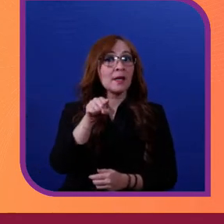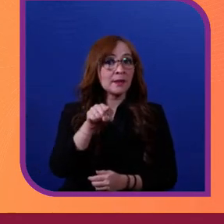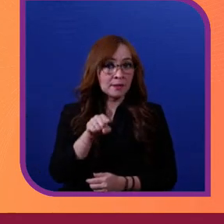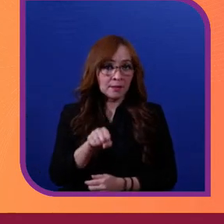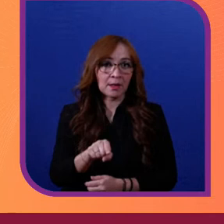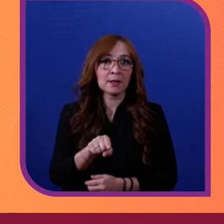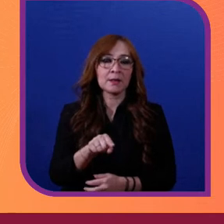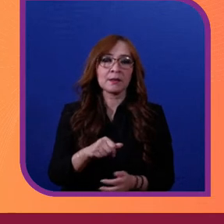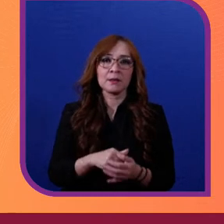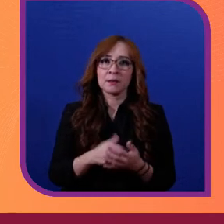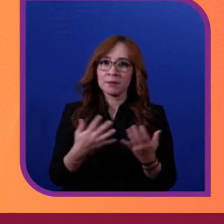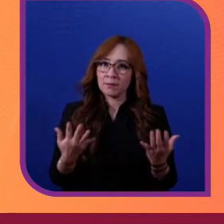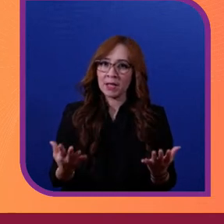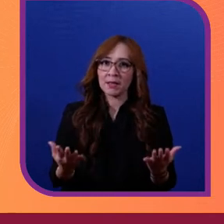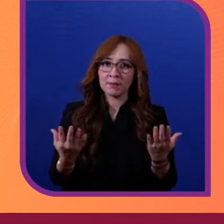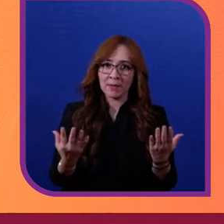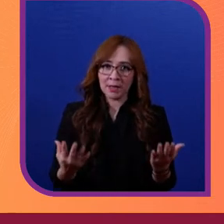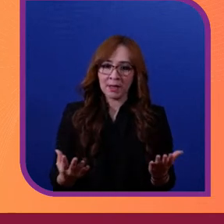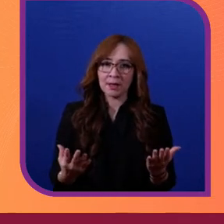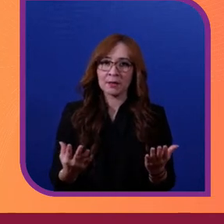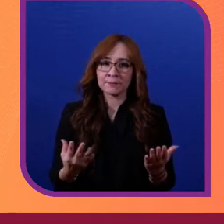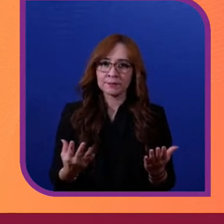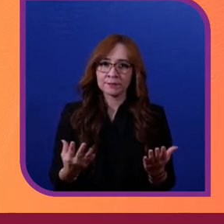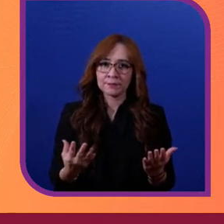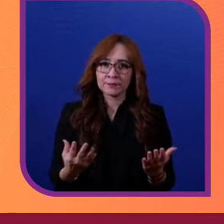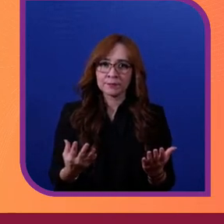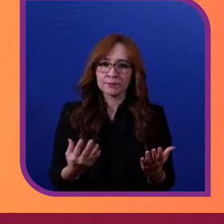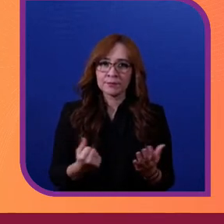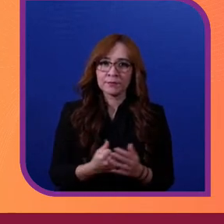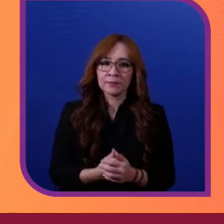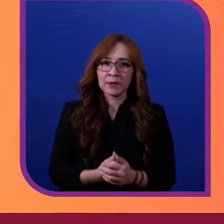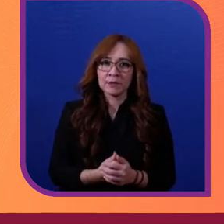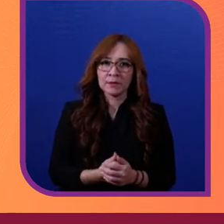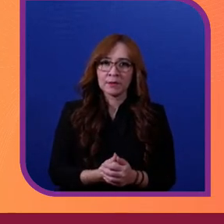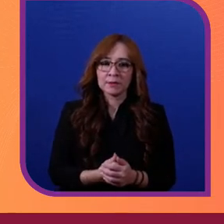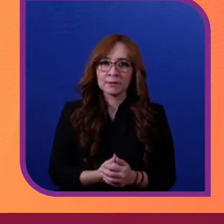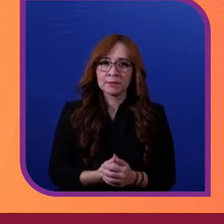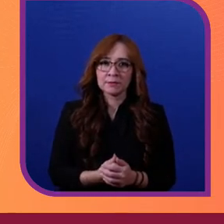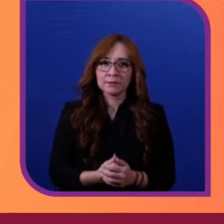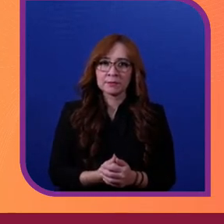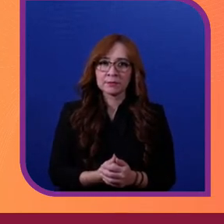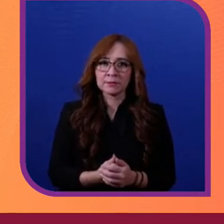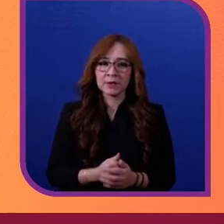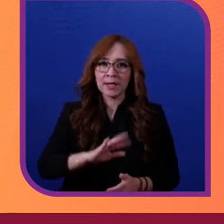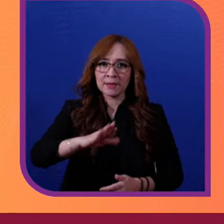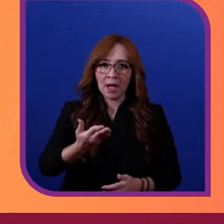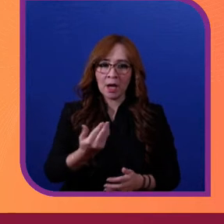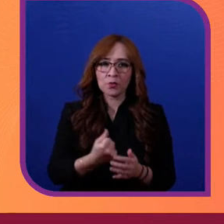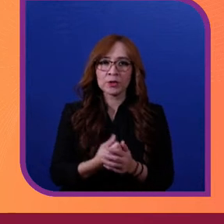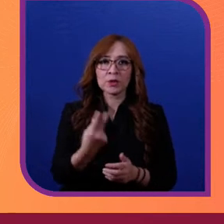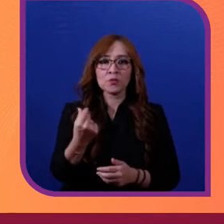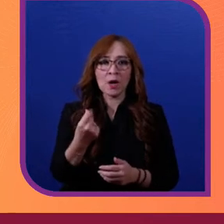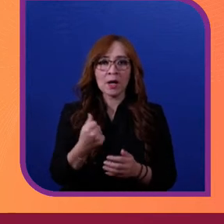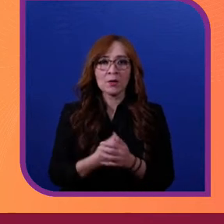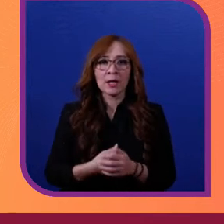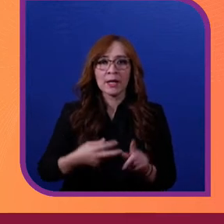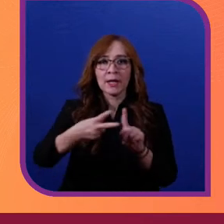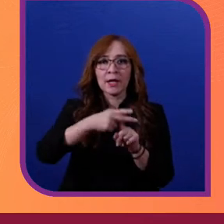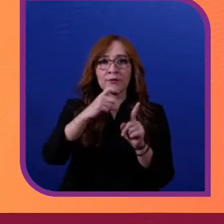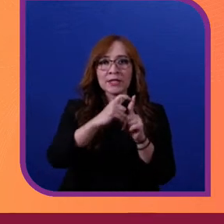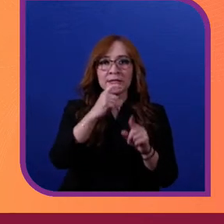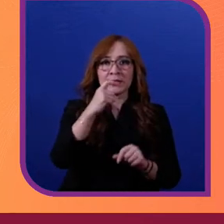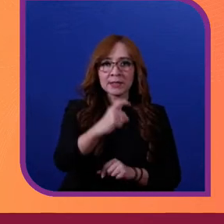share industries SPC eh interstop support From The government should The government should